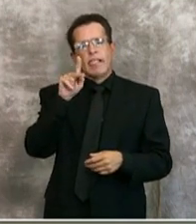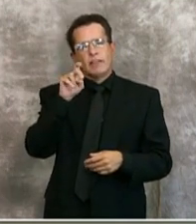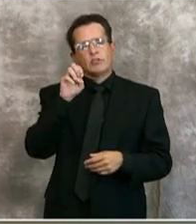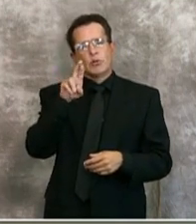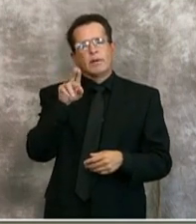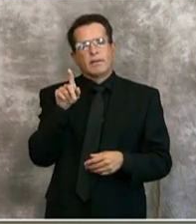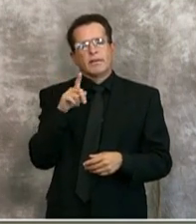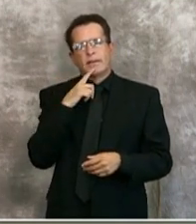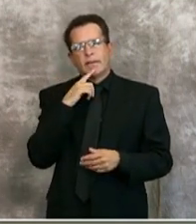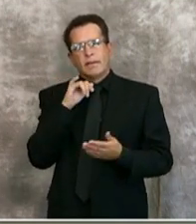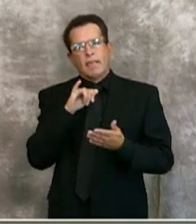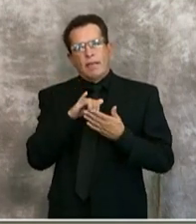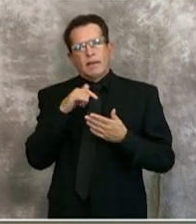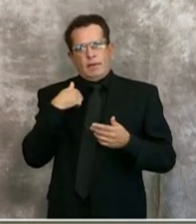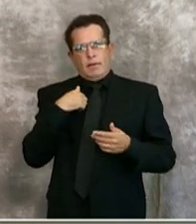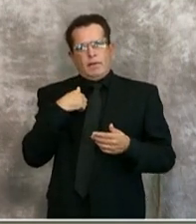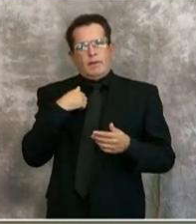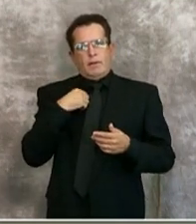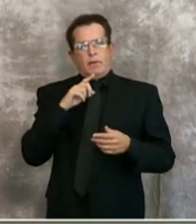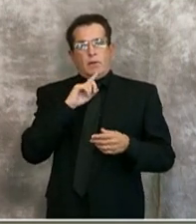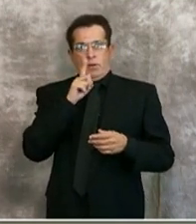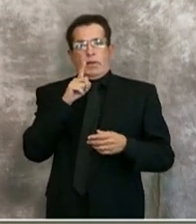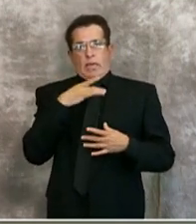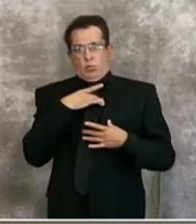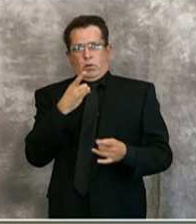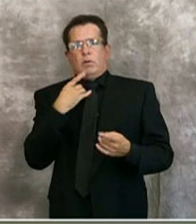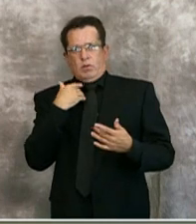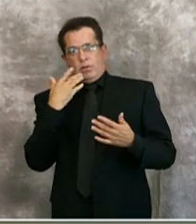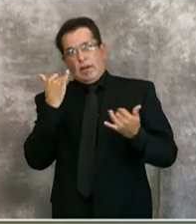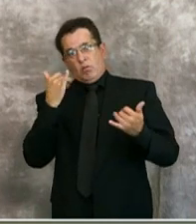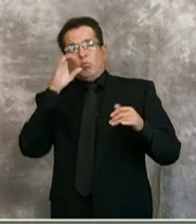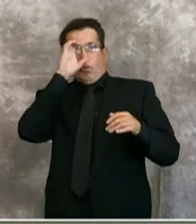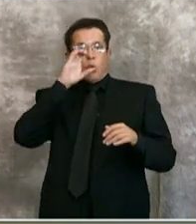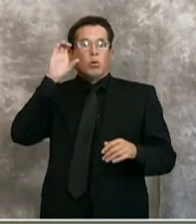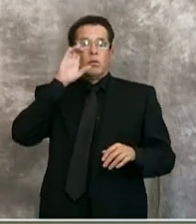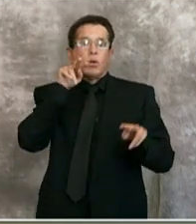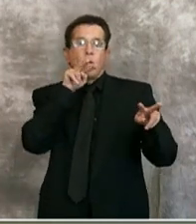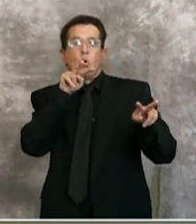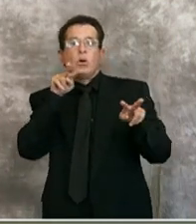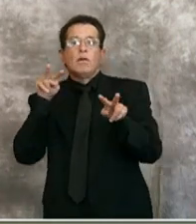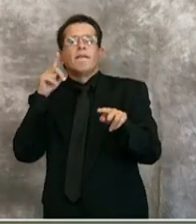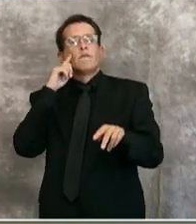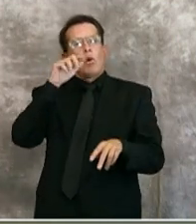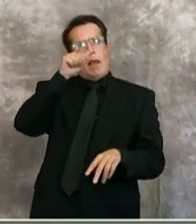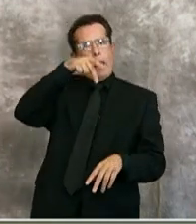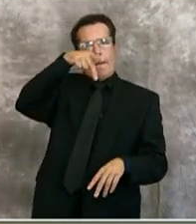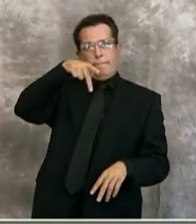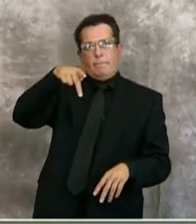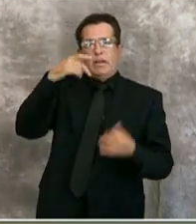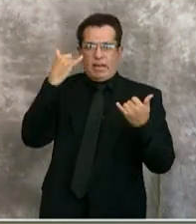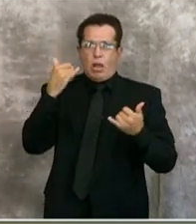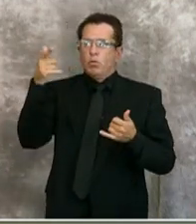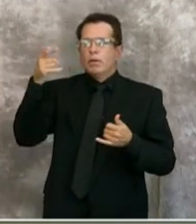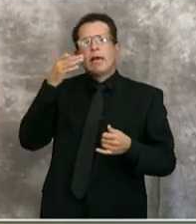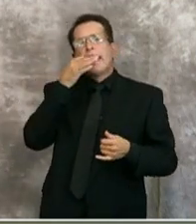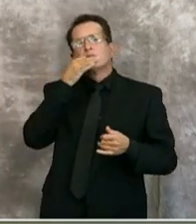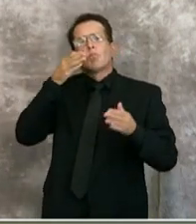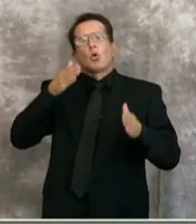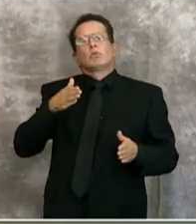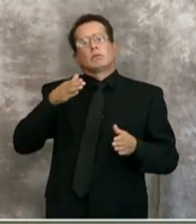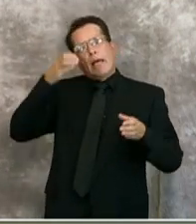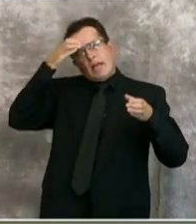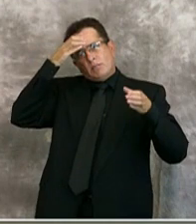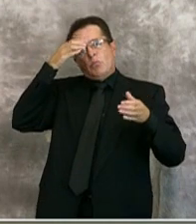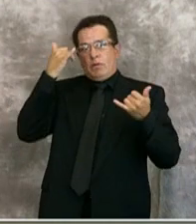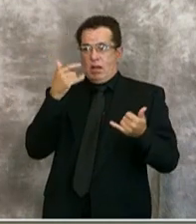very interested in pursuing a contact tracing app. Our public health folks, our testing experts, our public health folks have been in